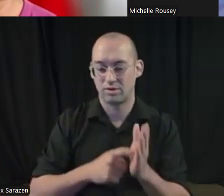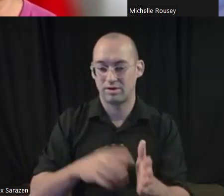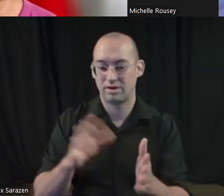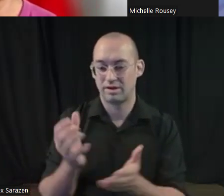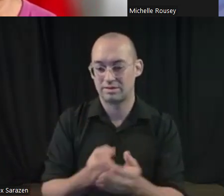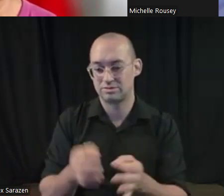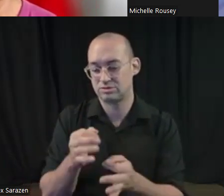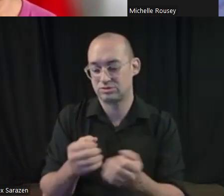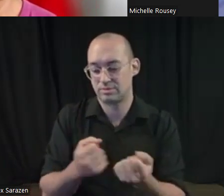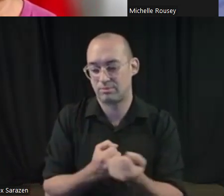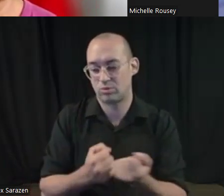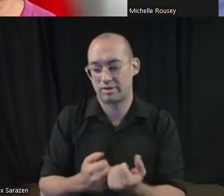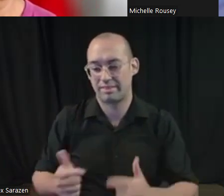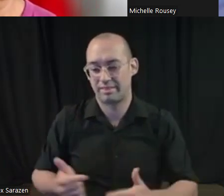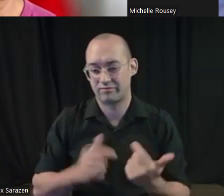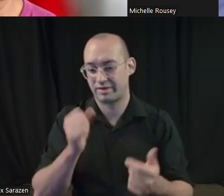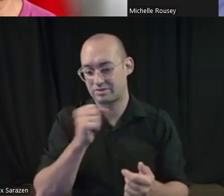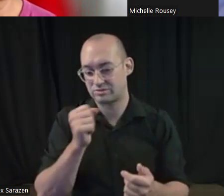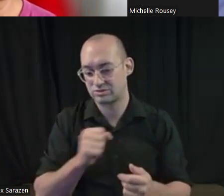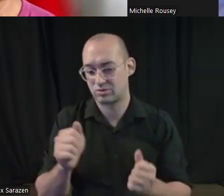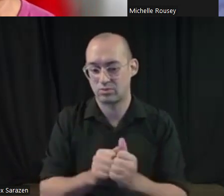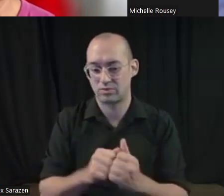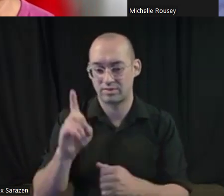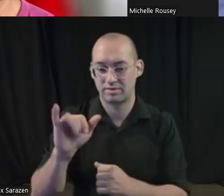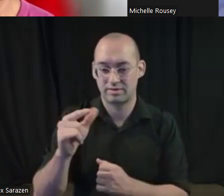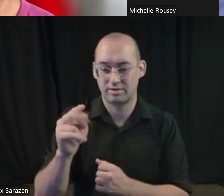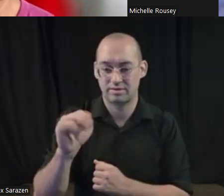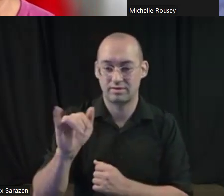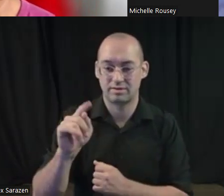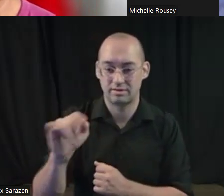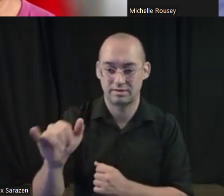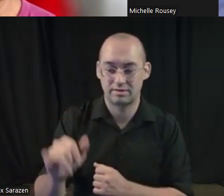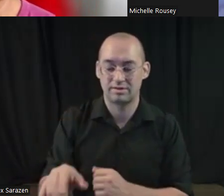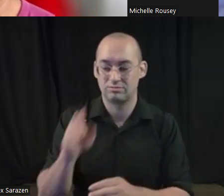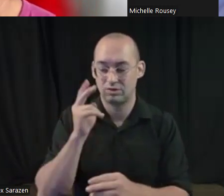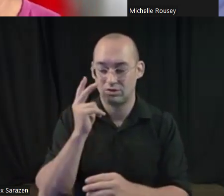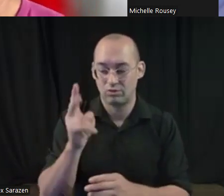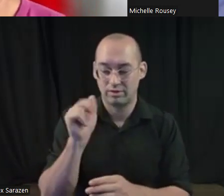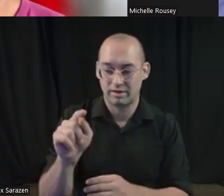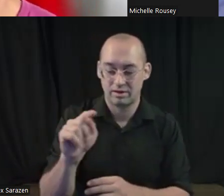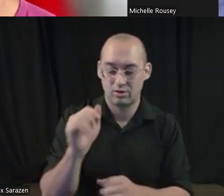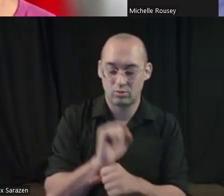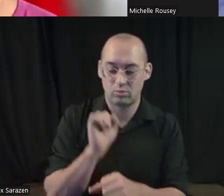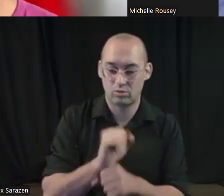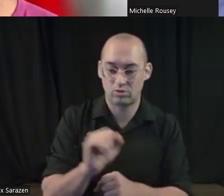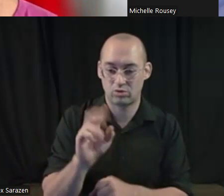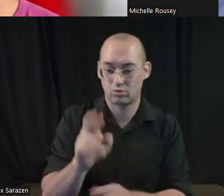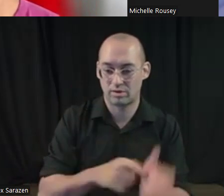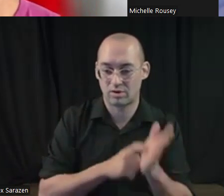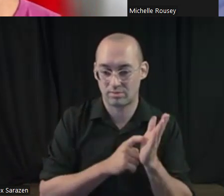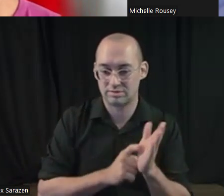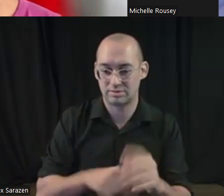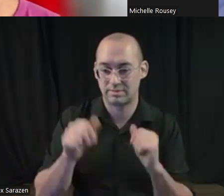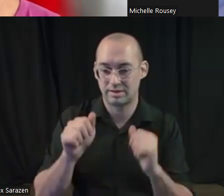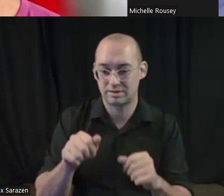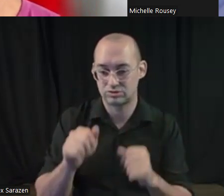aging in dignity in our chosen communities. And as we stare down the barrel of work requirements, of a potential but entirely likely loss